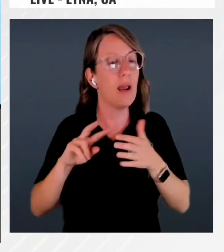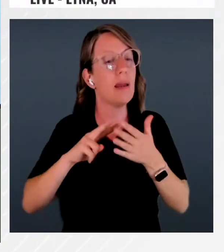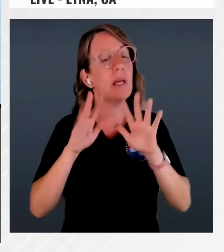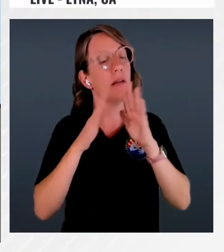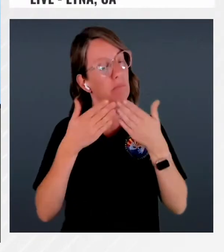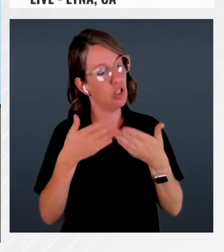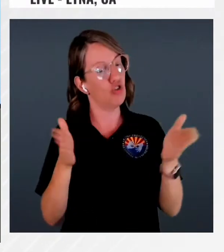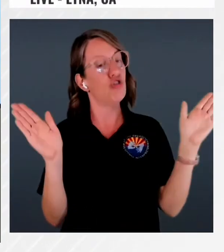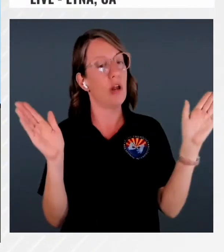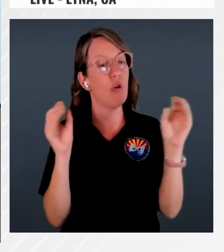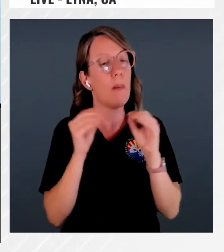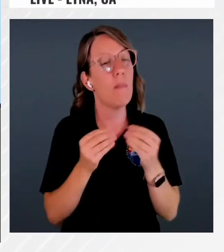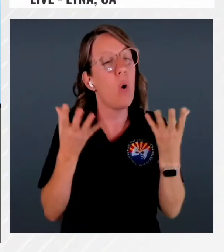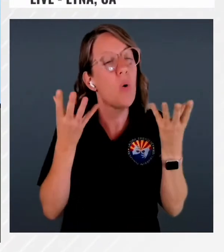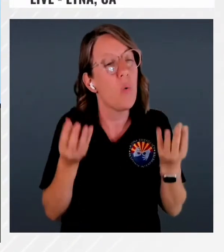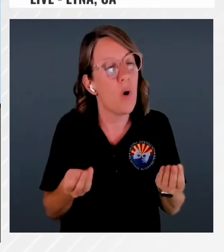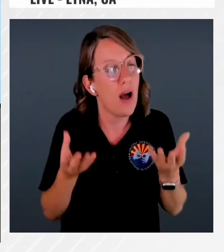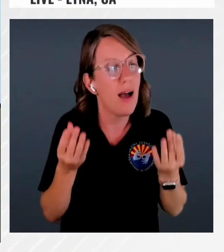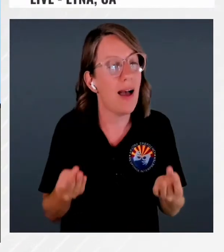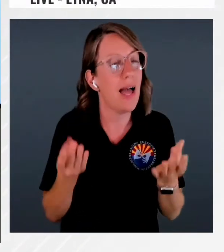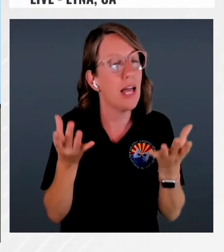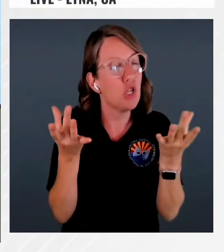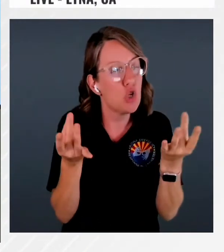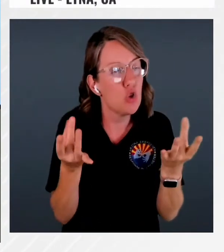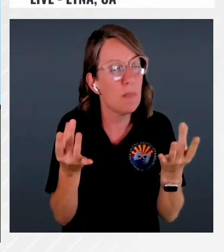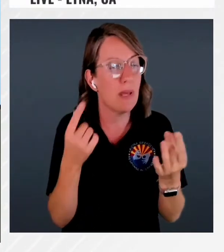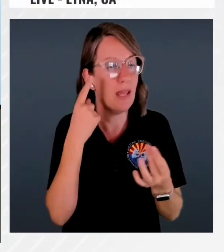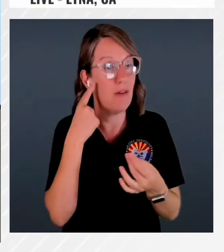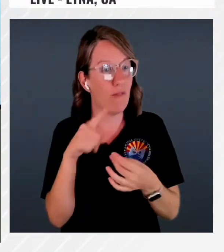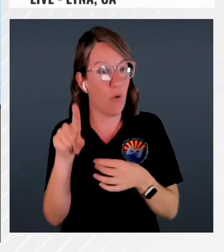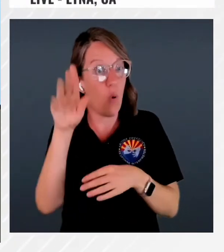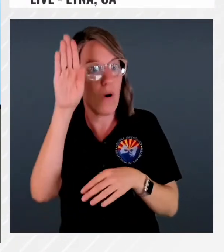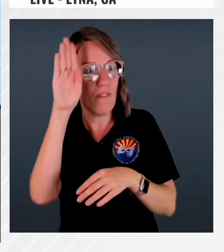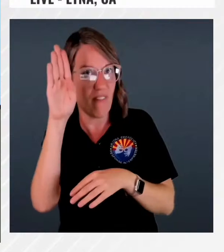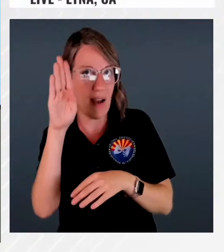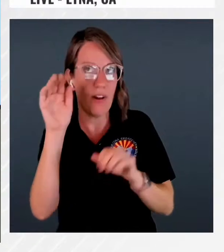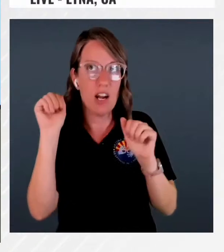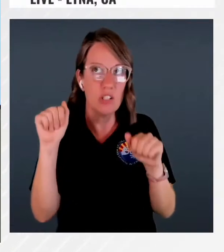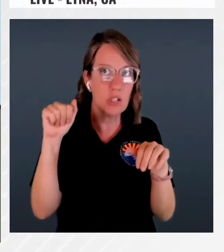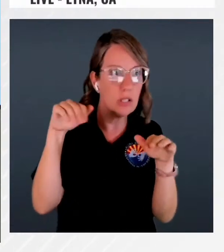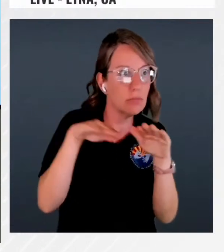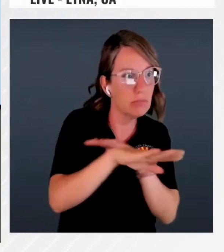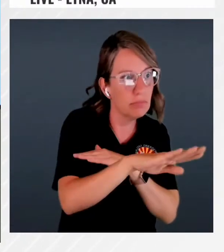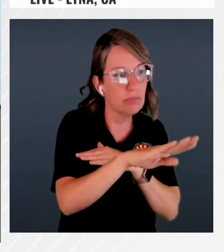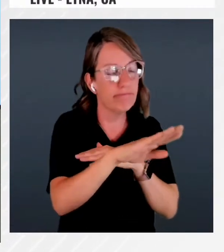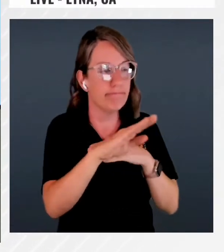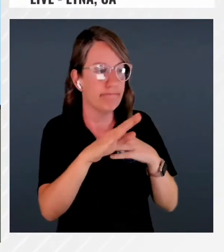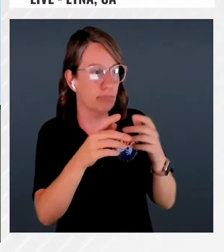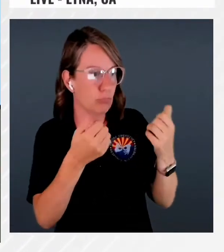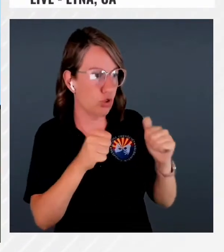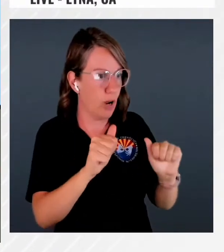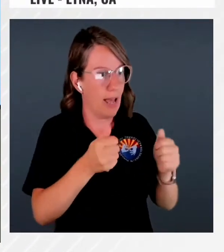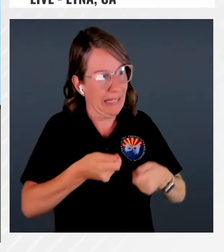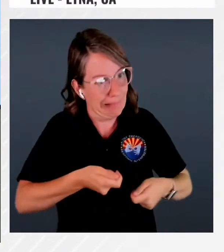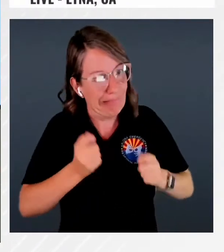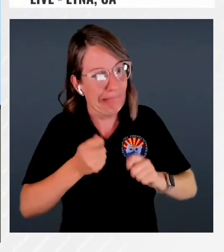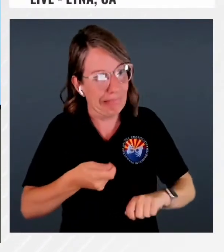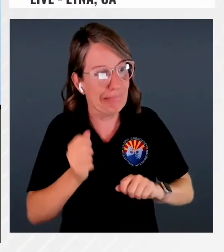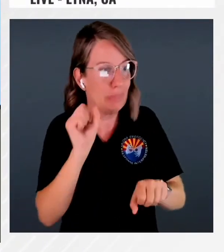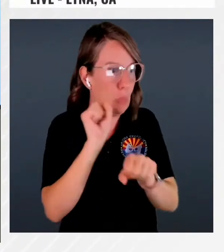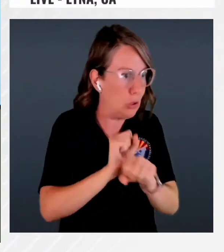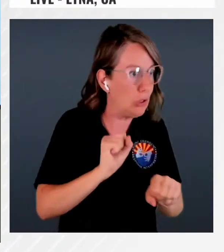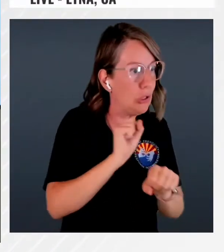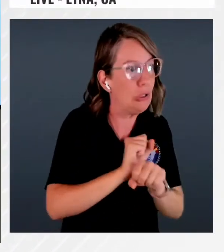for crews in the field to put some really good work in on the fire over the past couple of days. So a little bit of luck with the thunderstorms